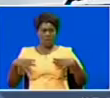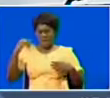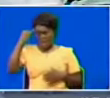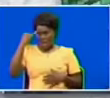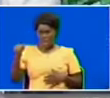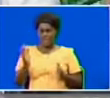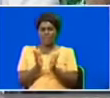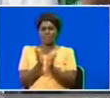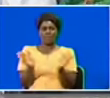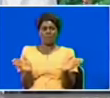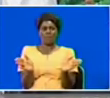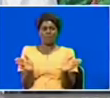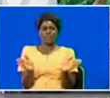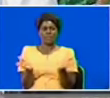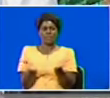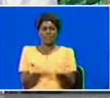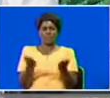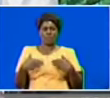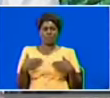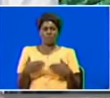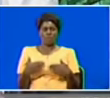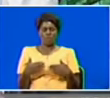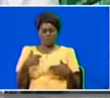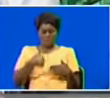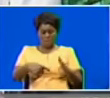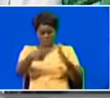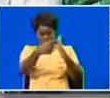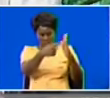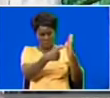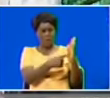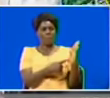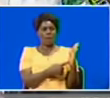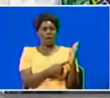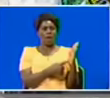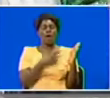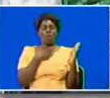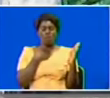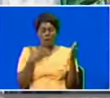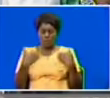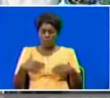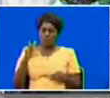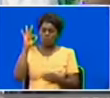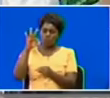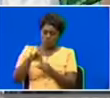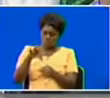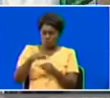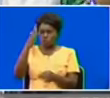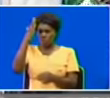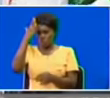public and the people that we want to serve and say, this is what I stand for and this is my track record. Mm-hmm. Because I want people to vote knowing